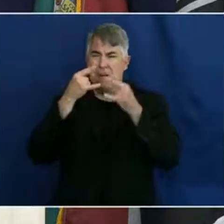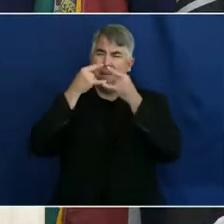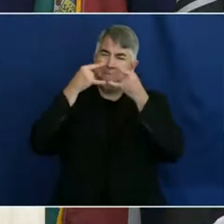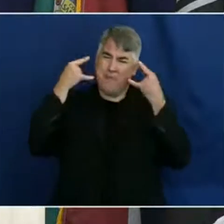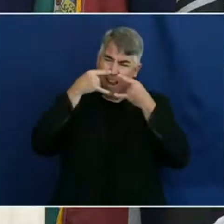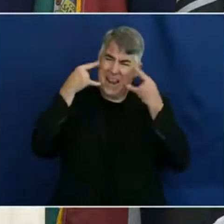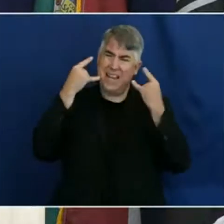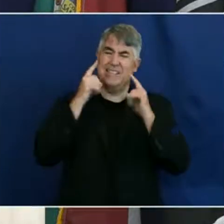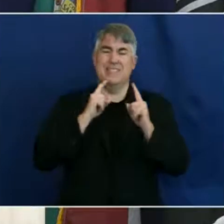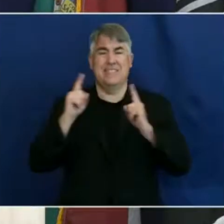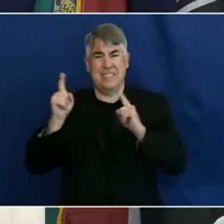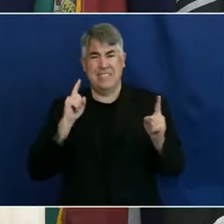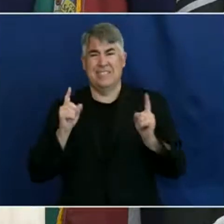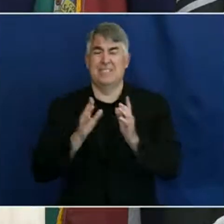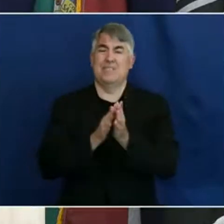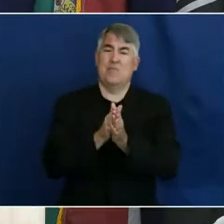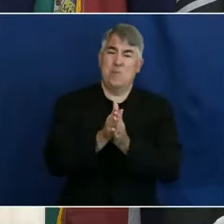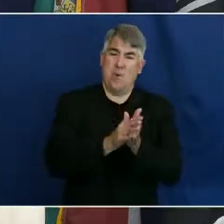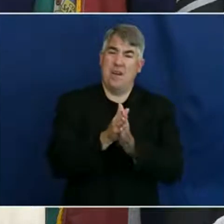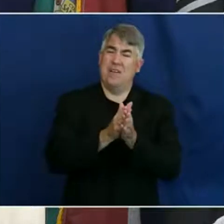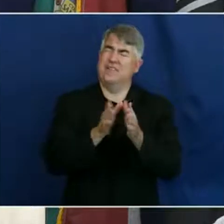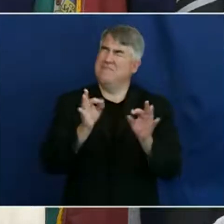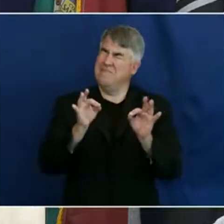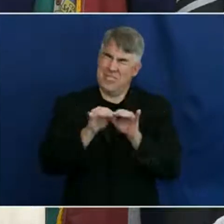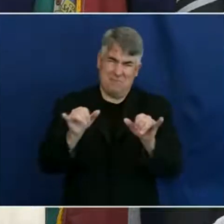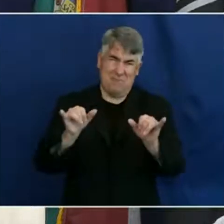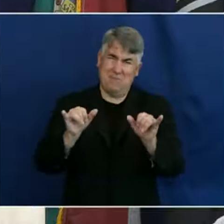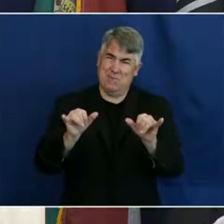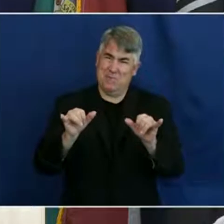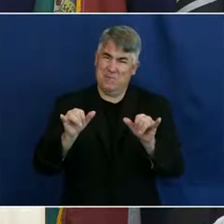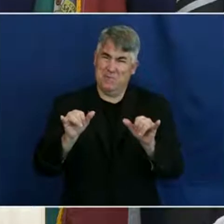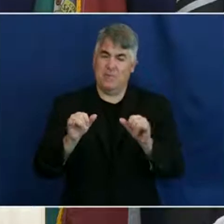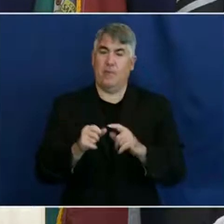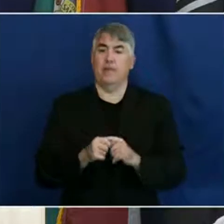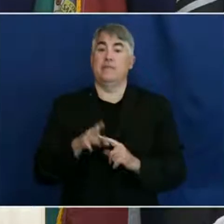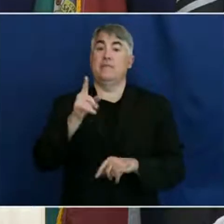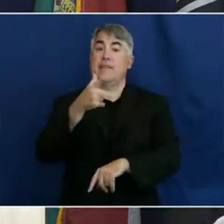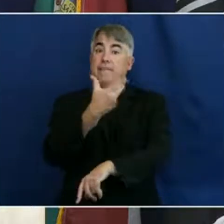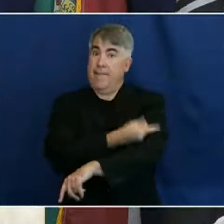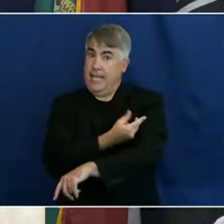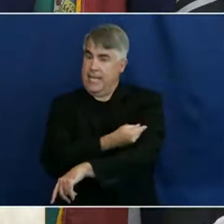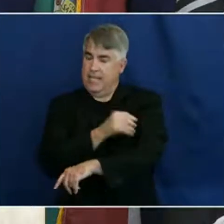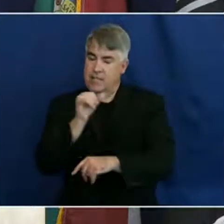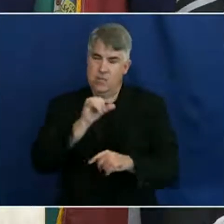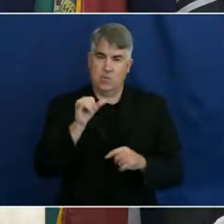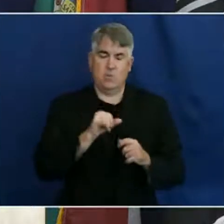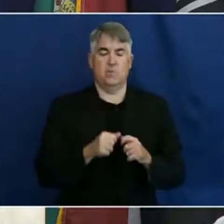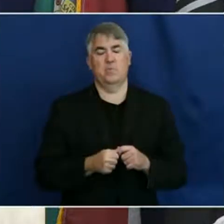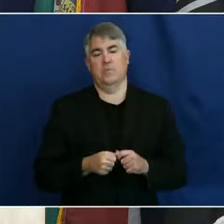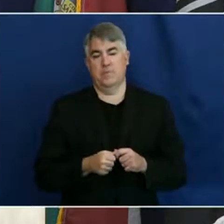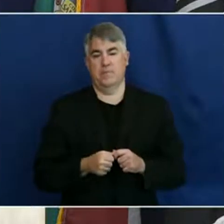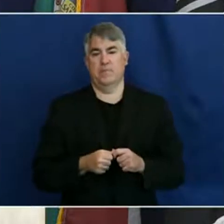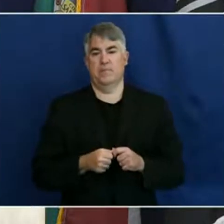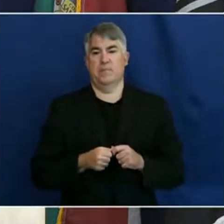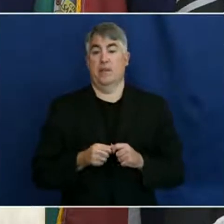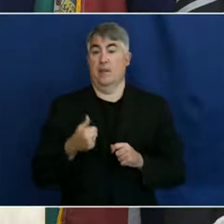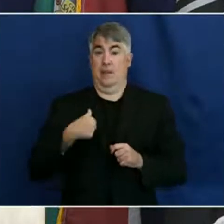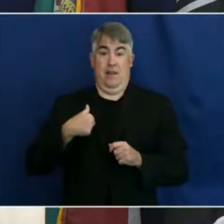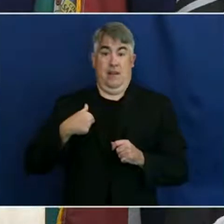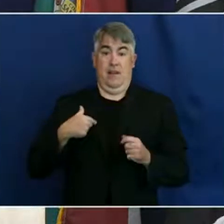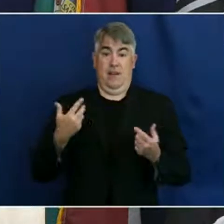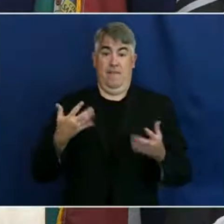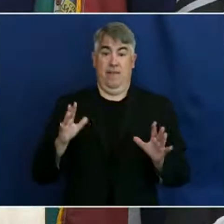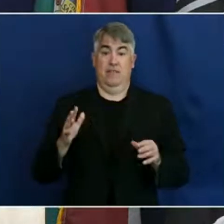your hands, and most importantly, when you have the opportunity and it's your turn, get vaccinated. I'll be eligible for the vaccine on